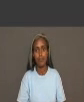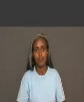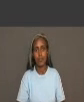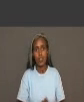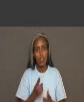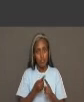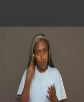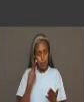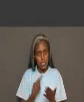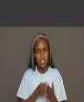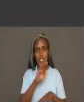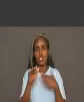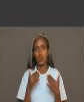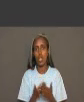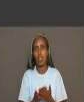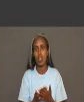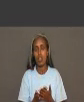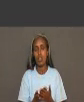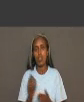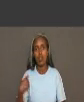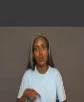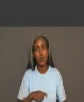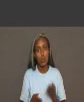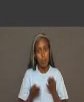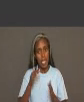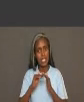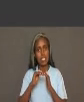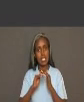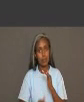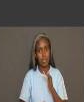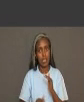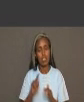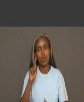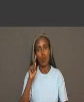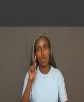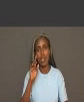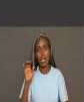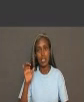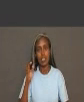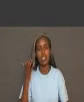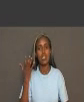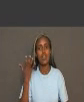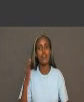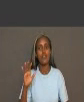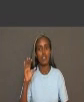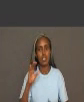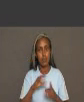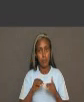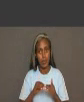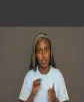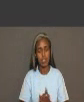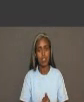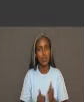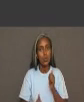From this total, we may subtract 150 birr,